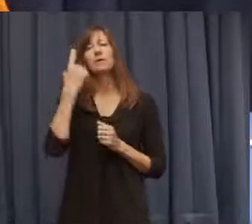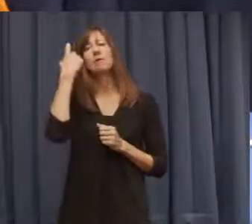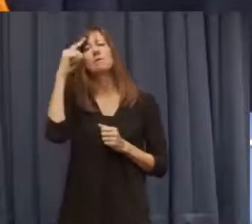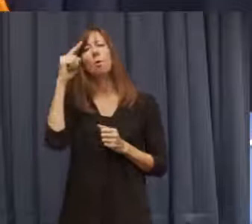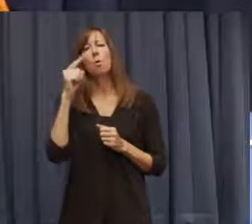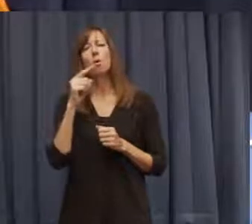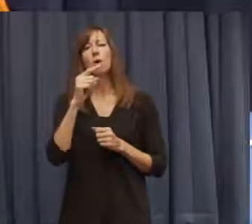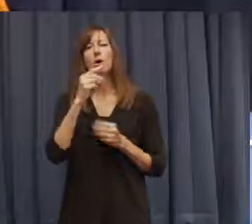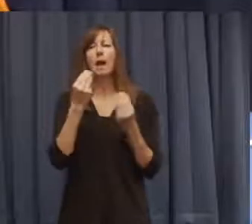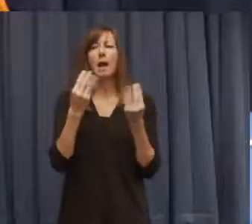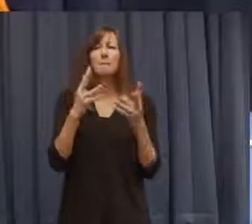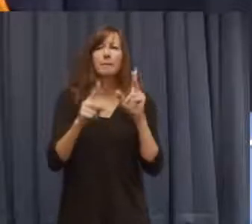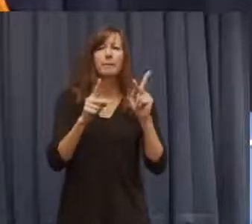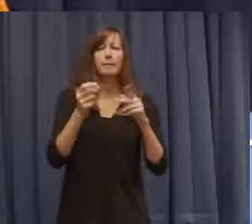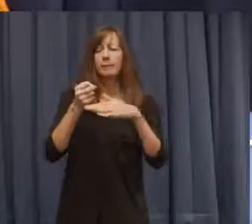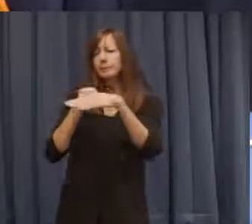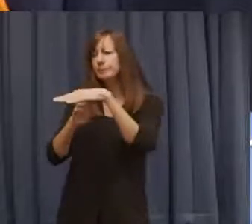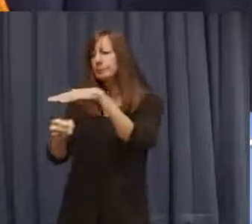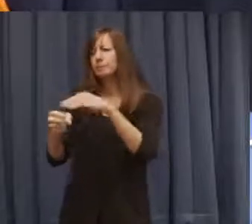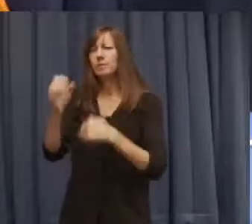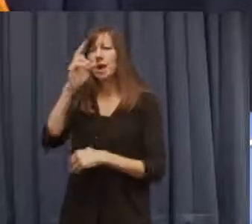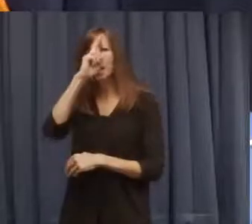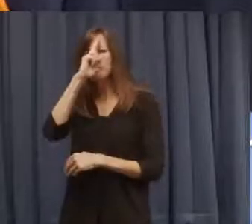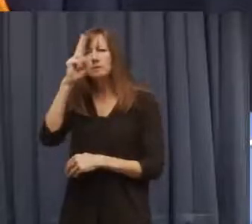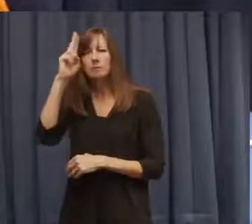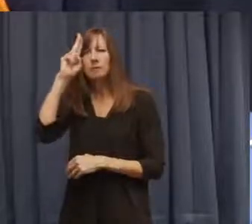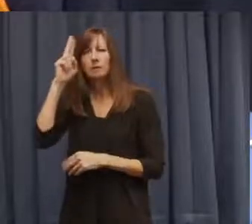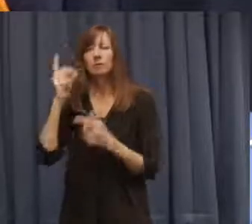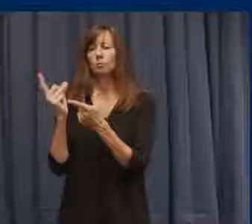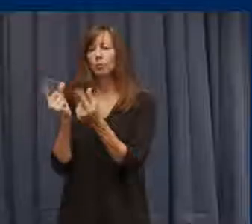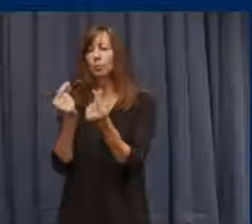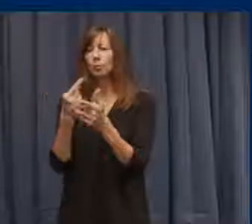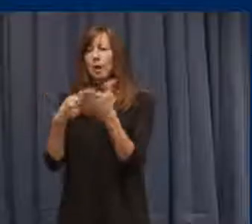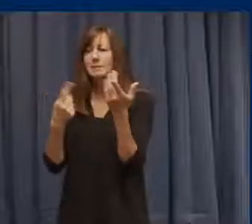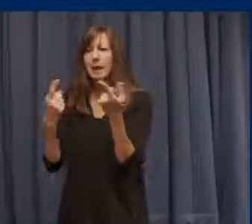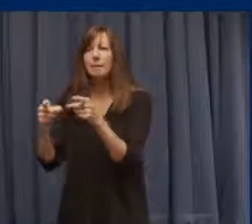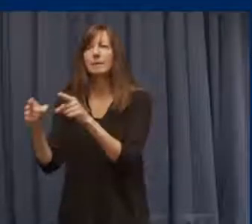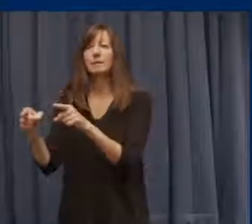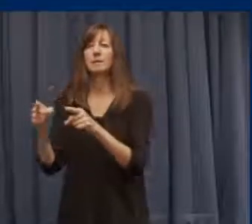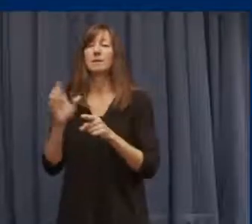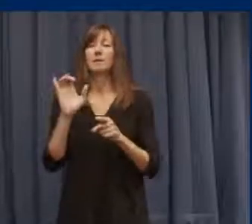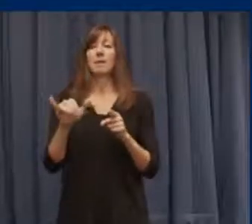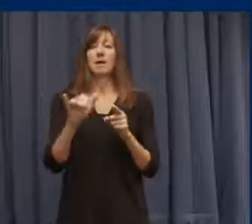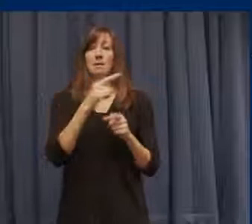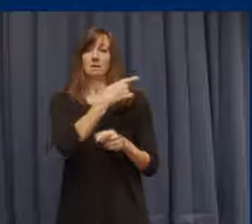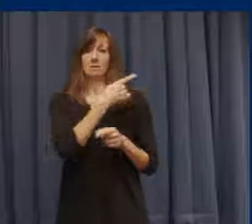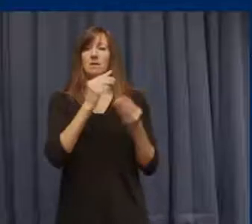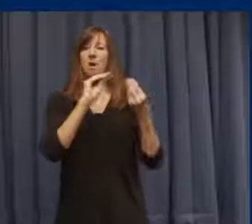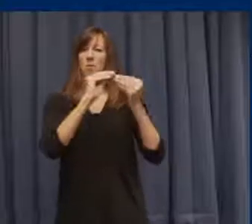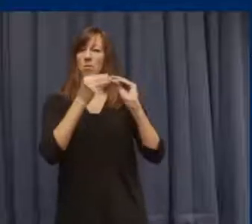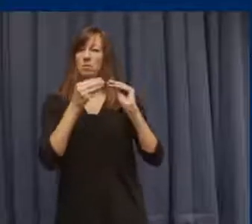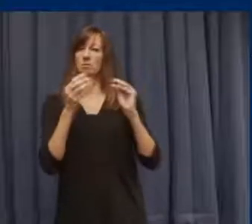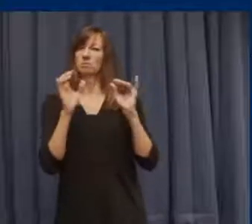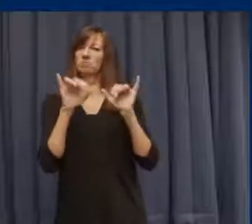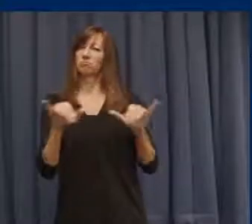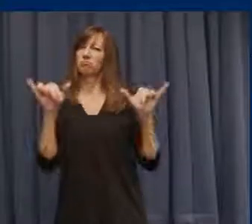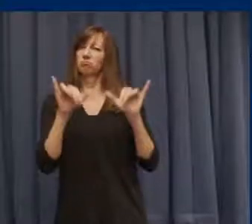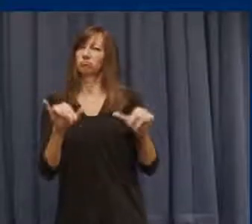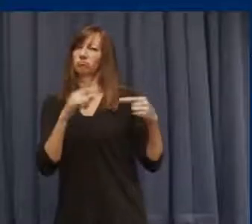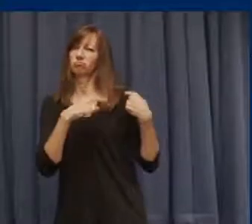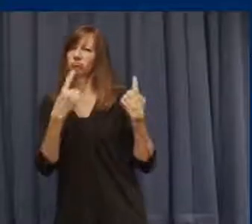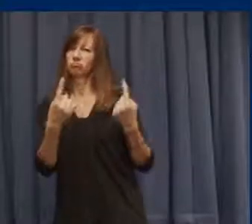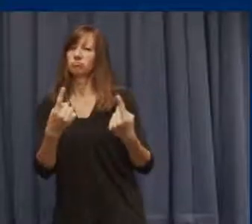and how we're looking there, this number is also still very much within the historic norm. We have 4